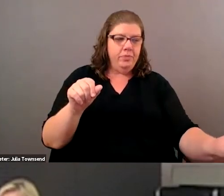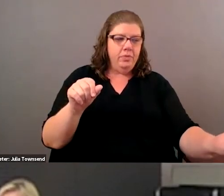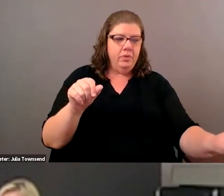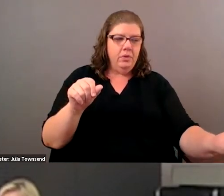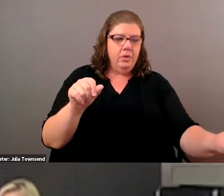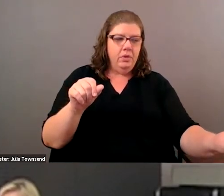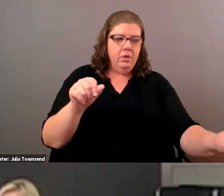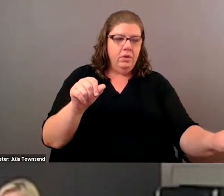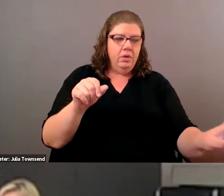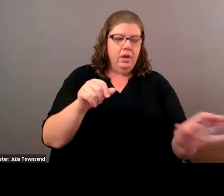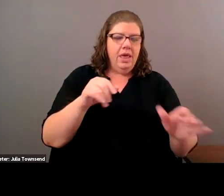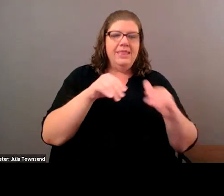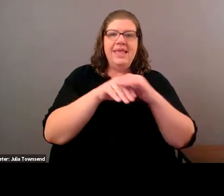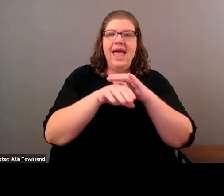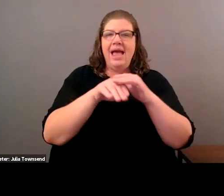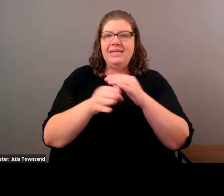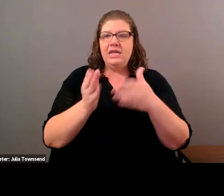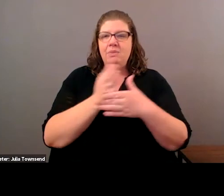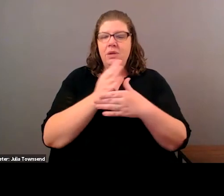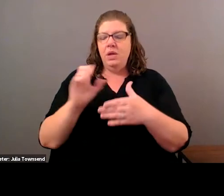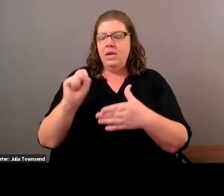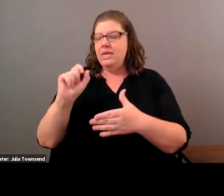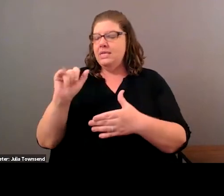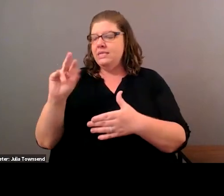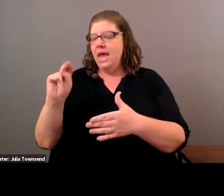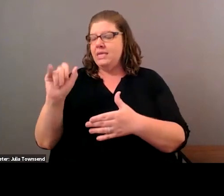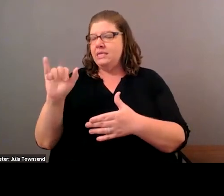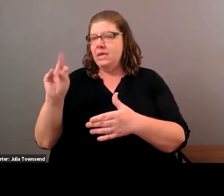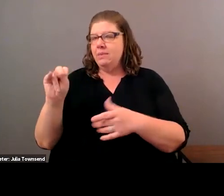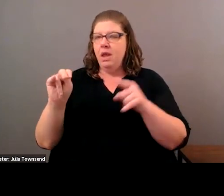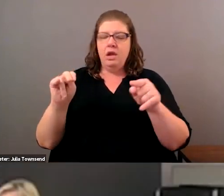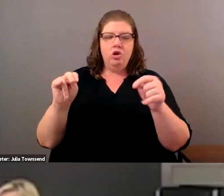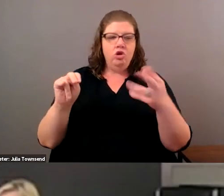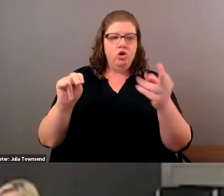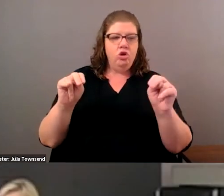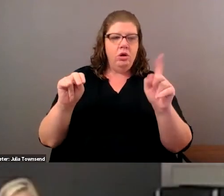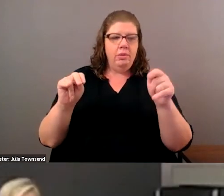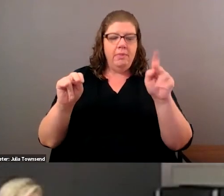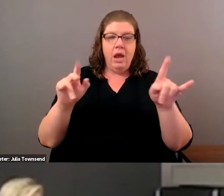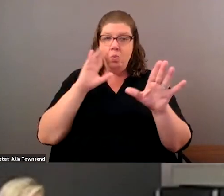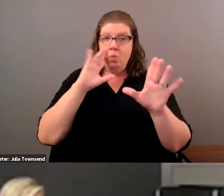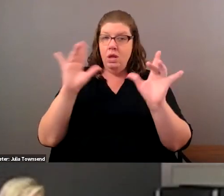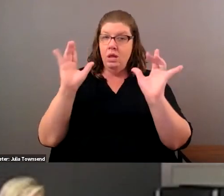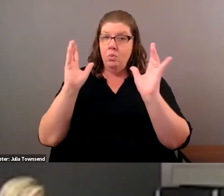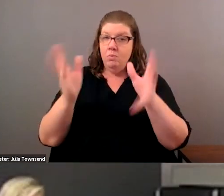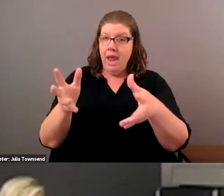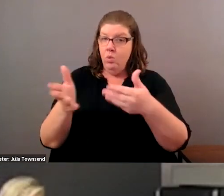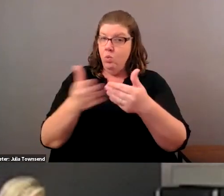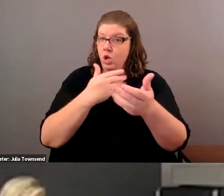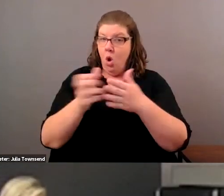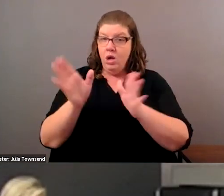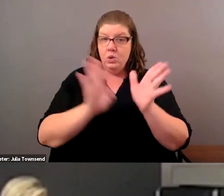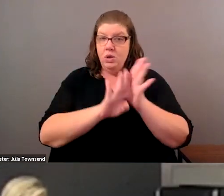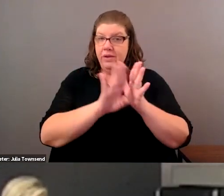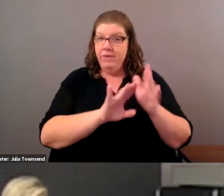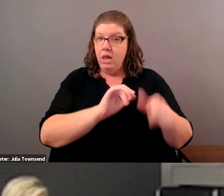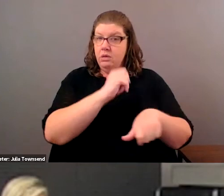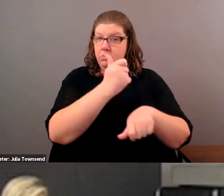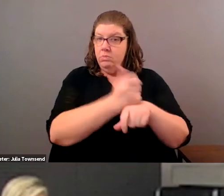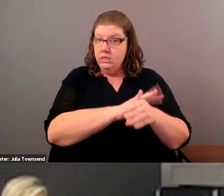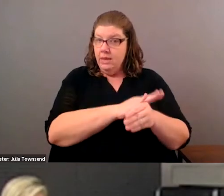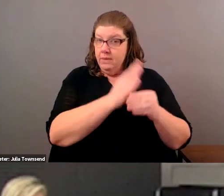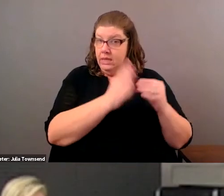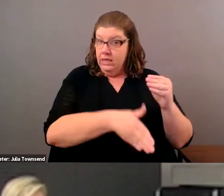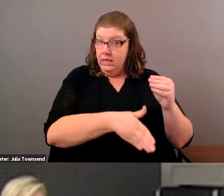and Turnpike, that's going to remain regardless of what development is completed because